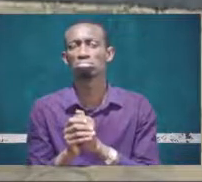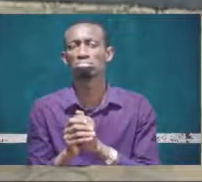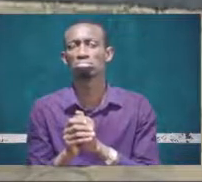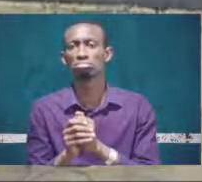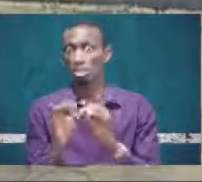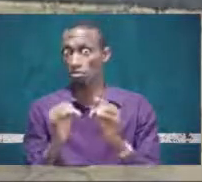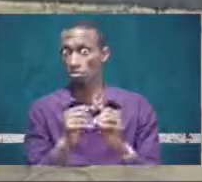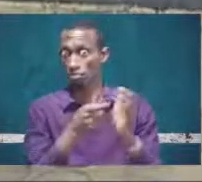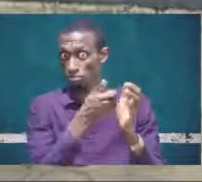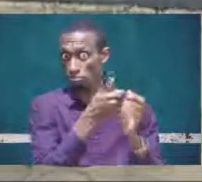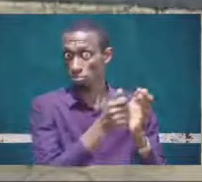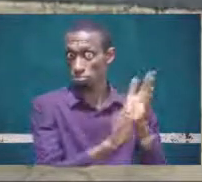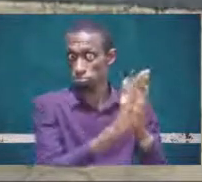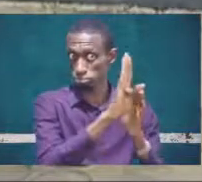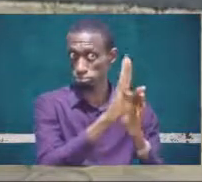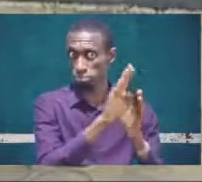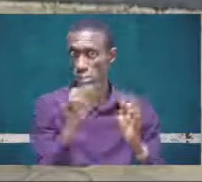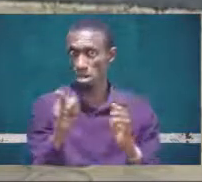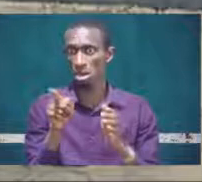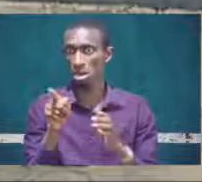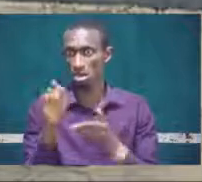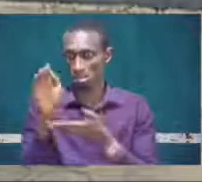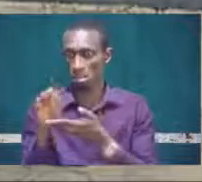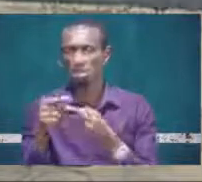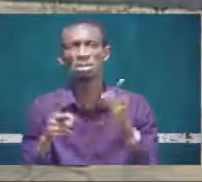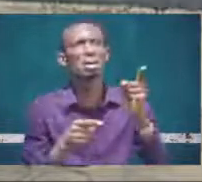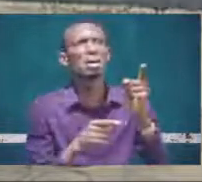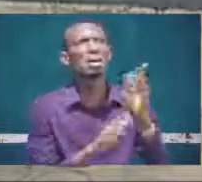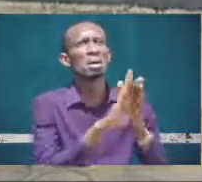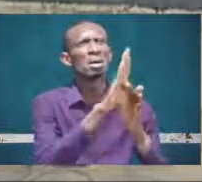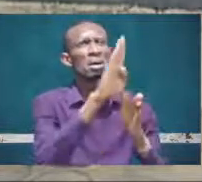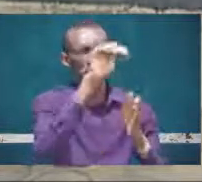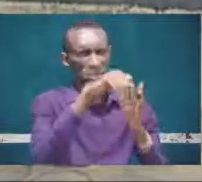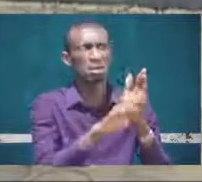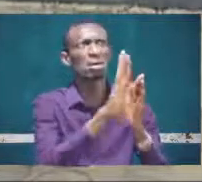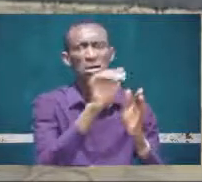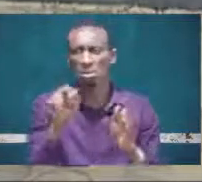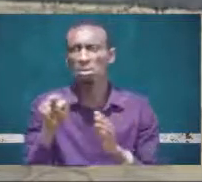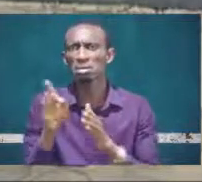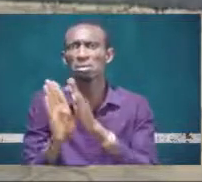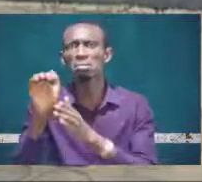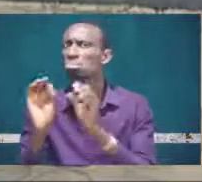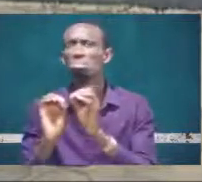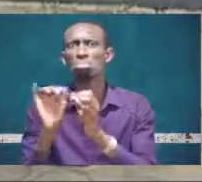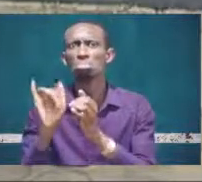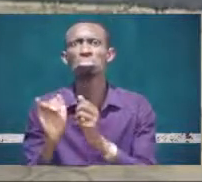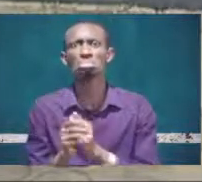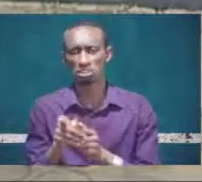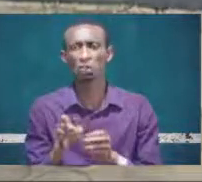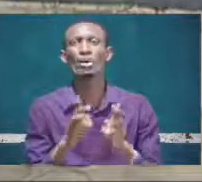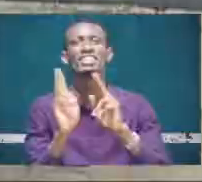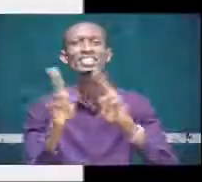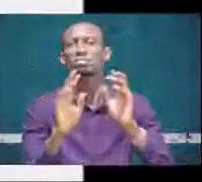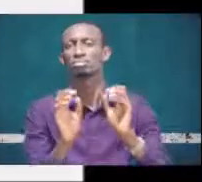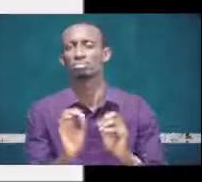expect quantity demanded to increase. But in this case, nothing is taking place. So it is behaving abnormally. It is